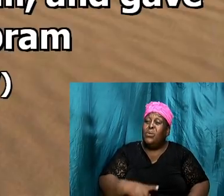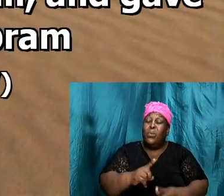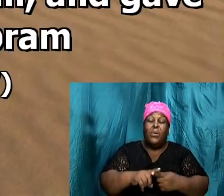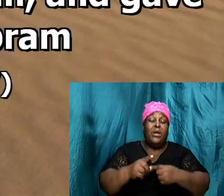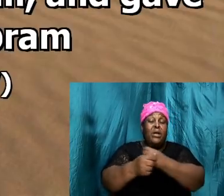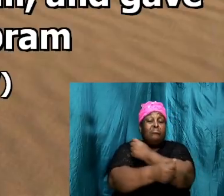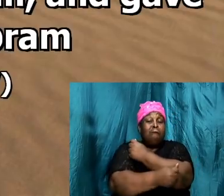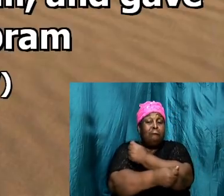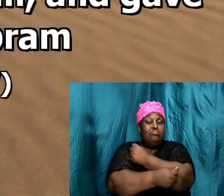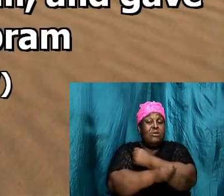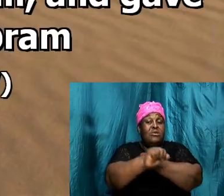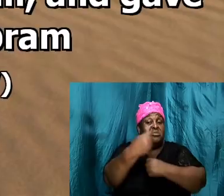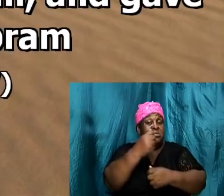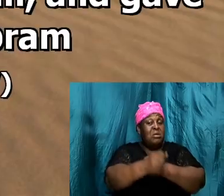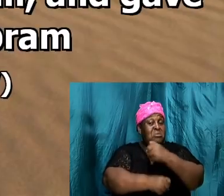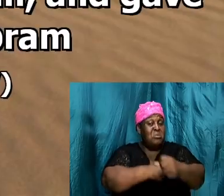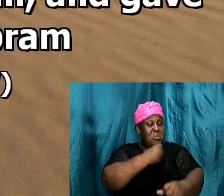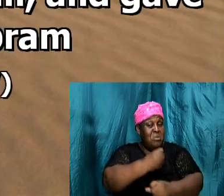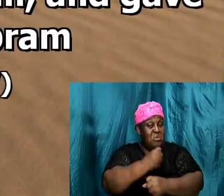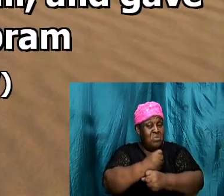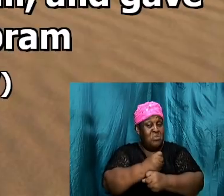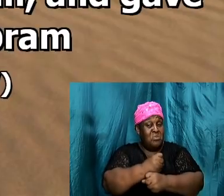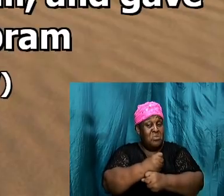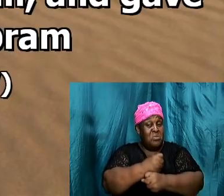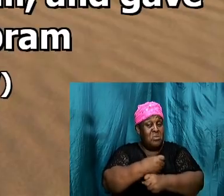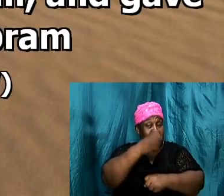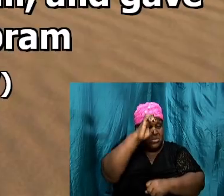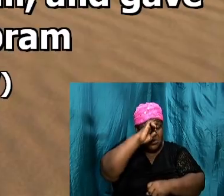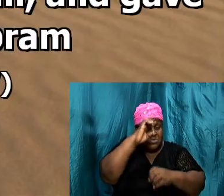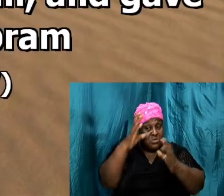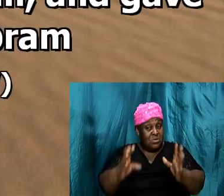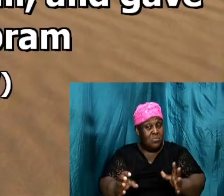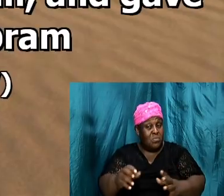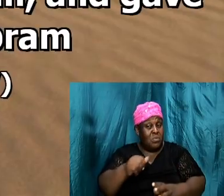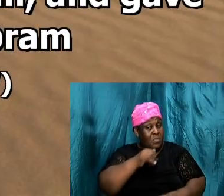of Canaan and gave her to